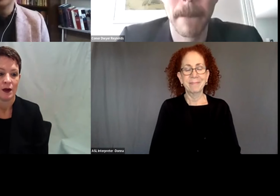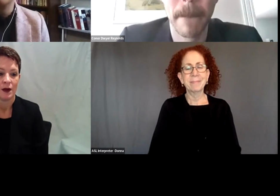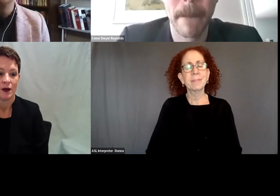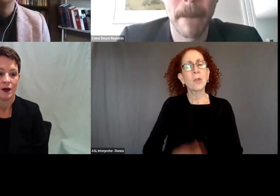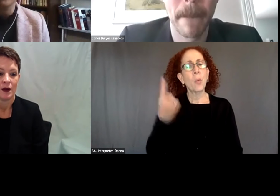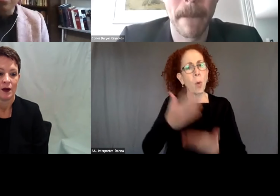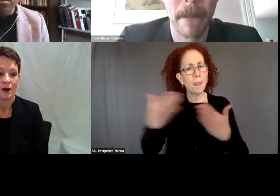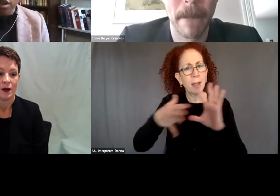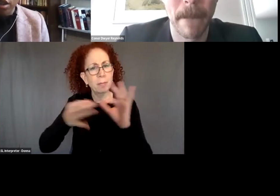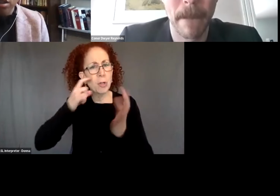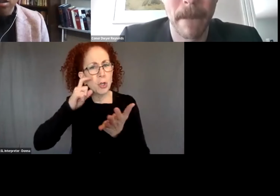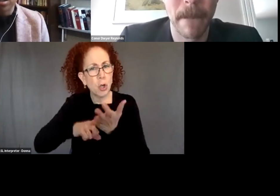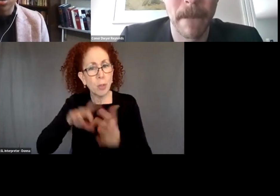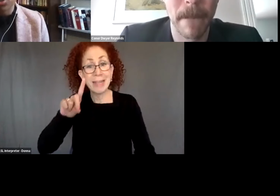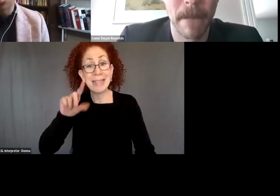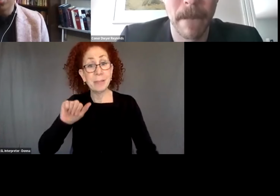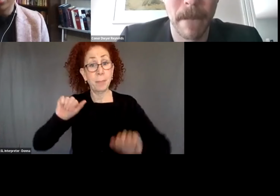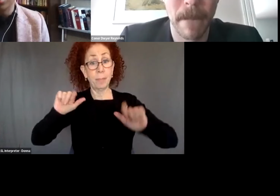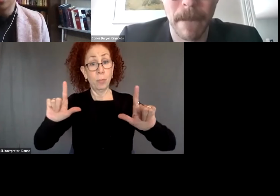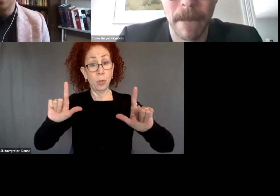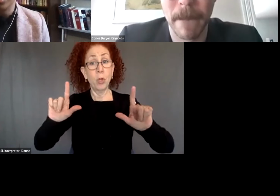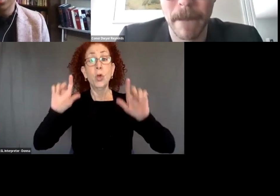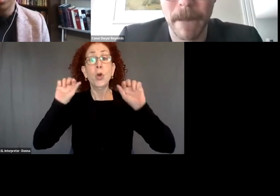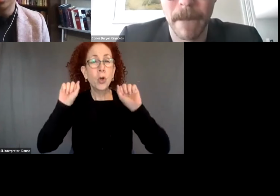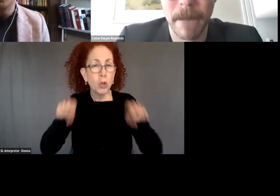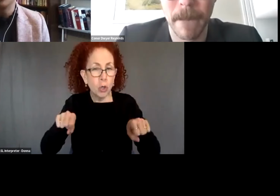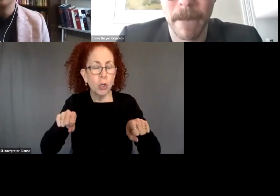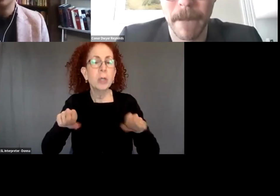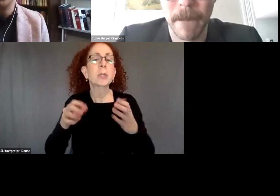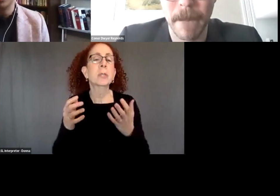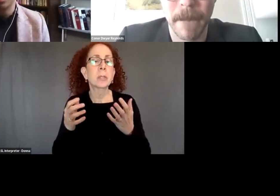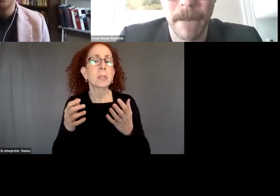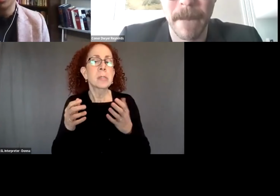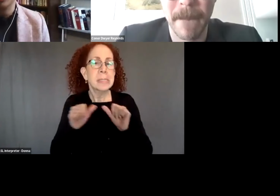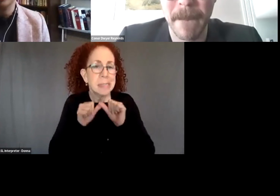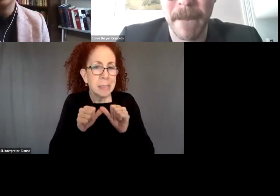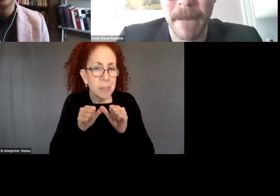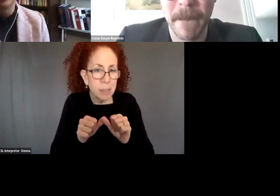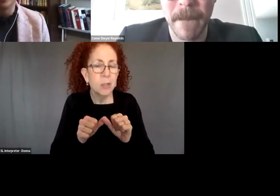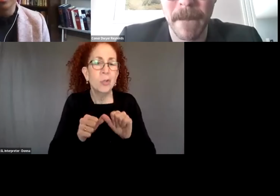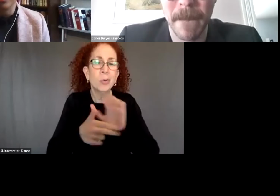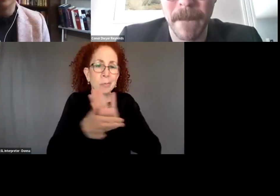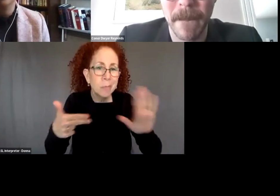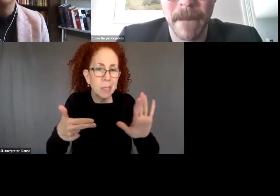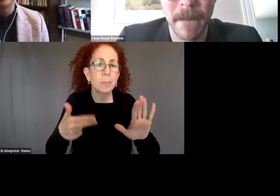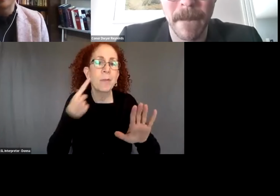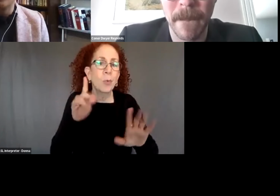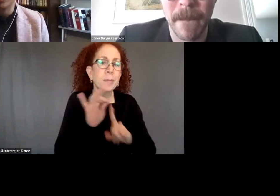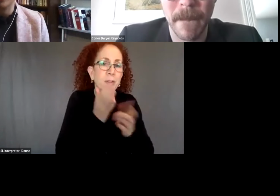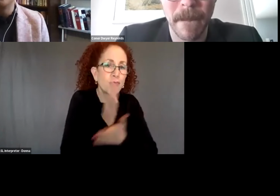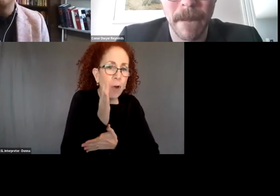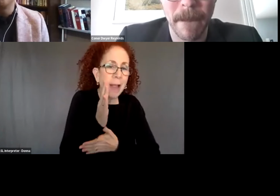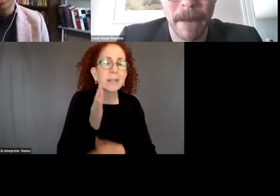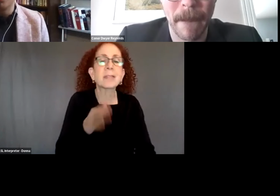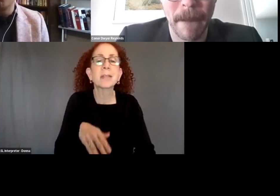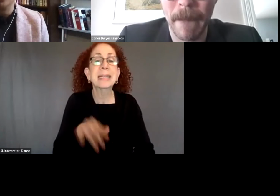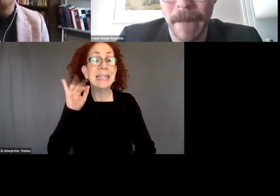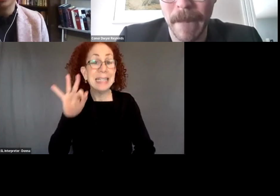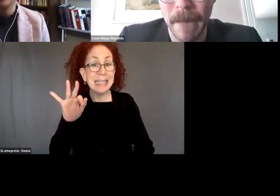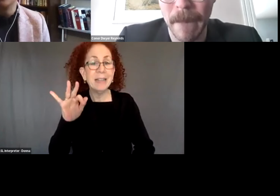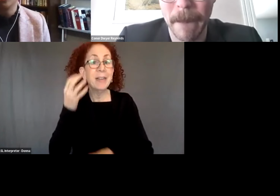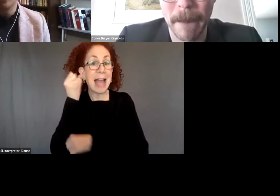frames might further these special rights discourses and special treatment stigma in cases where advocates